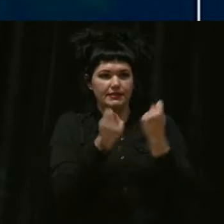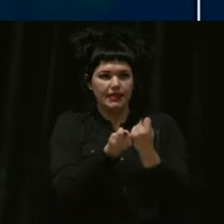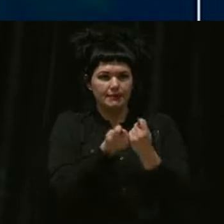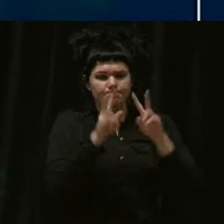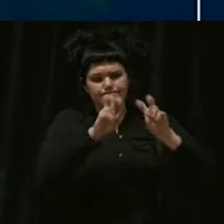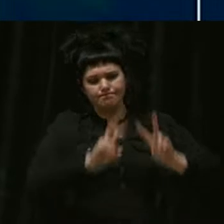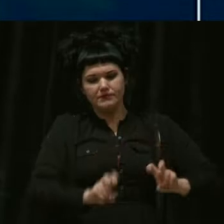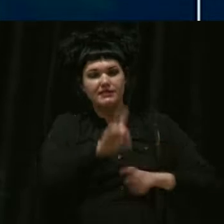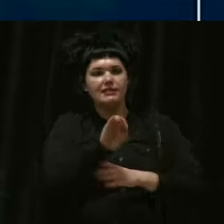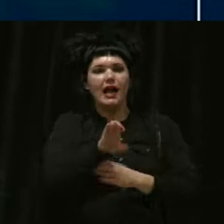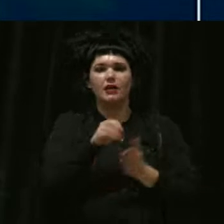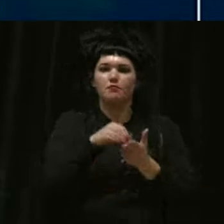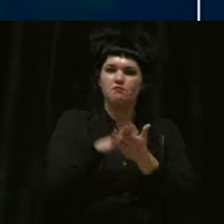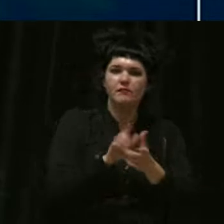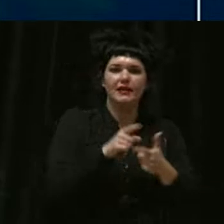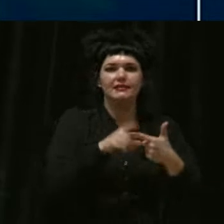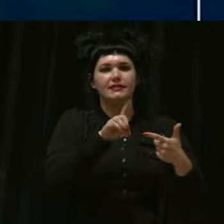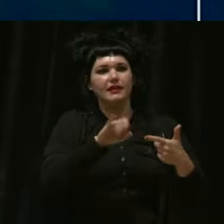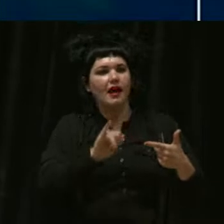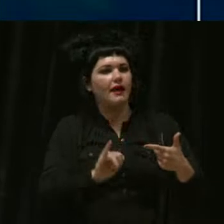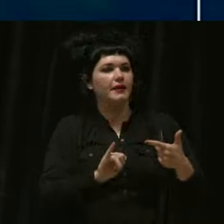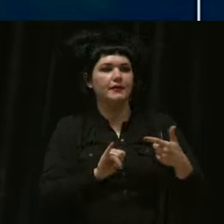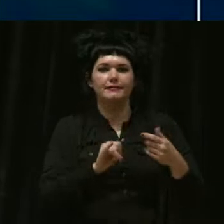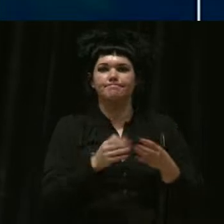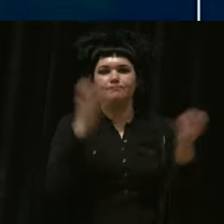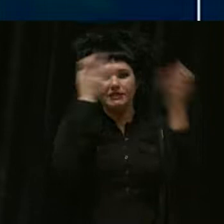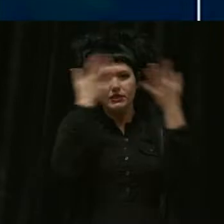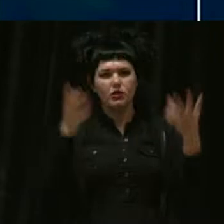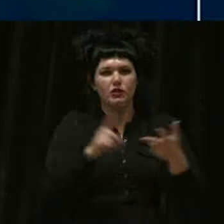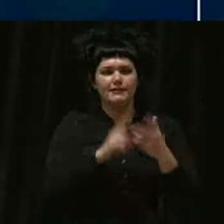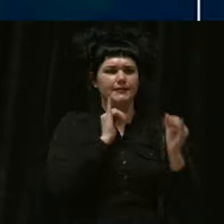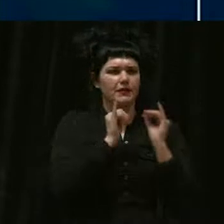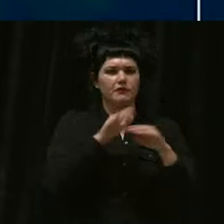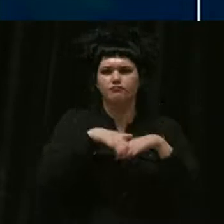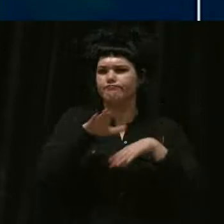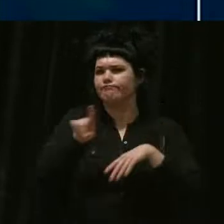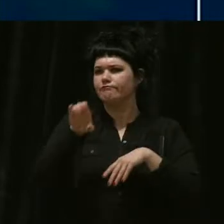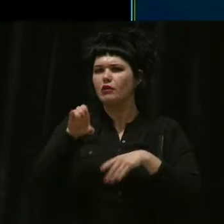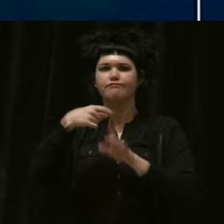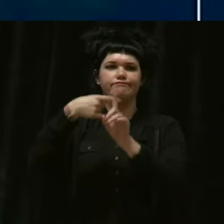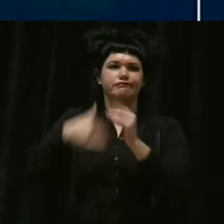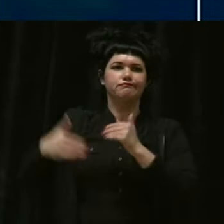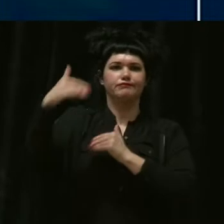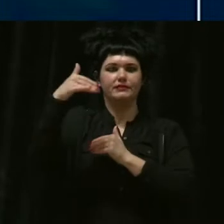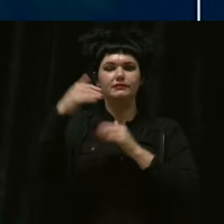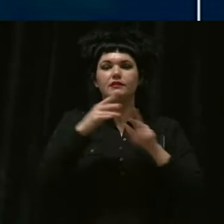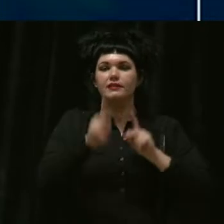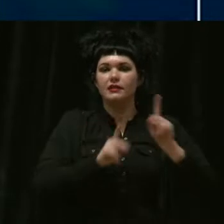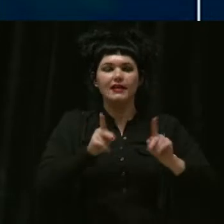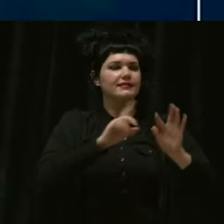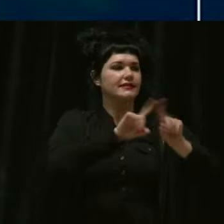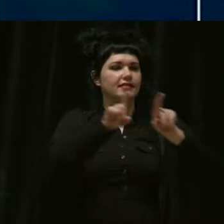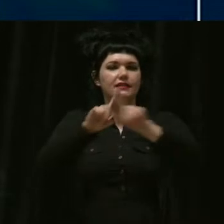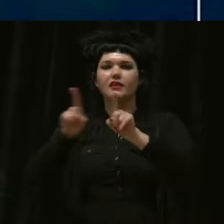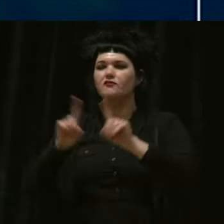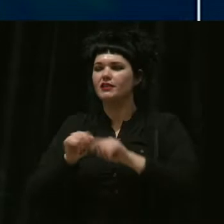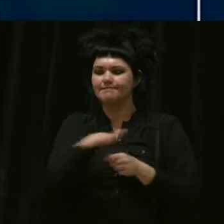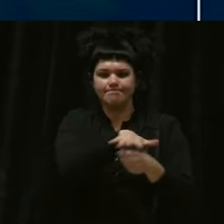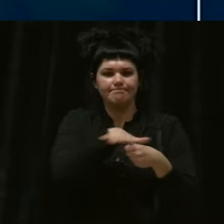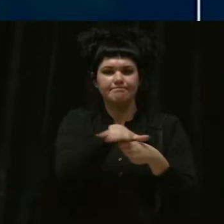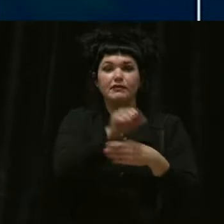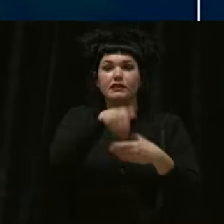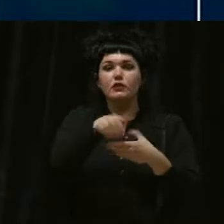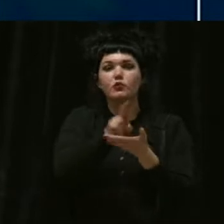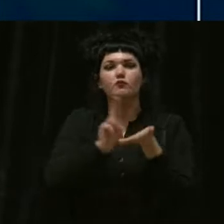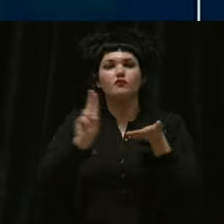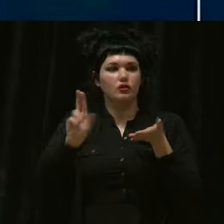DEI materials, interviewed over 100 plus individuals at different spaces and places within the